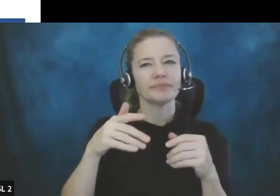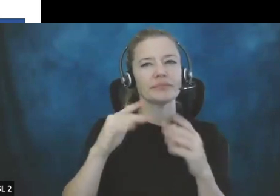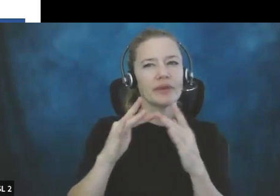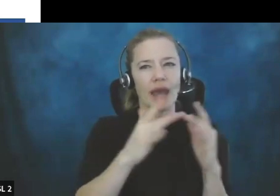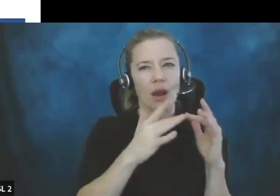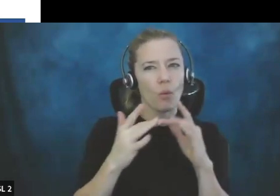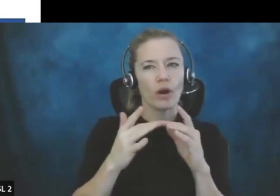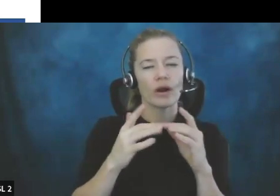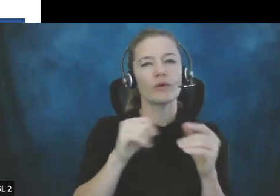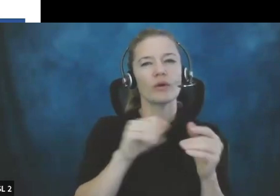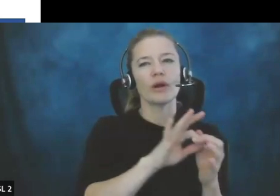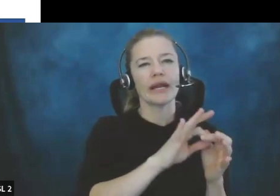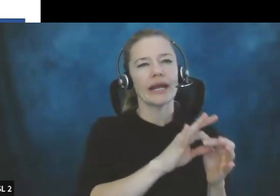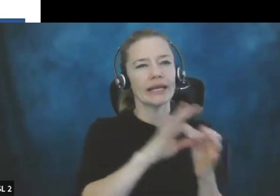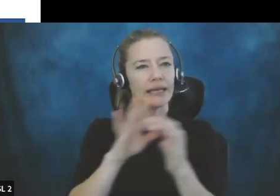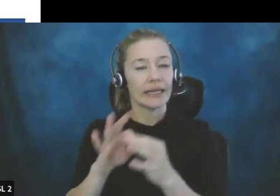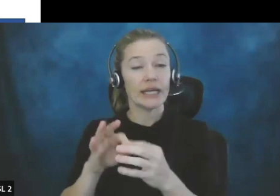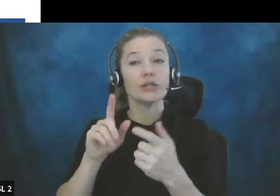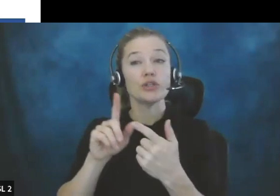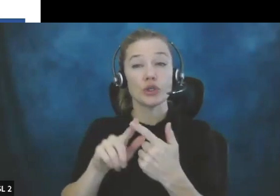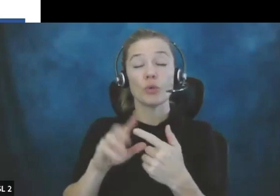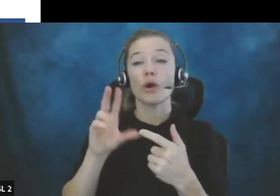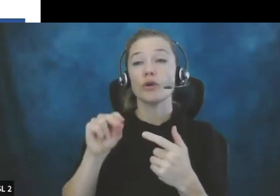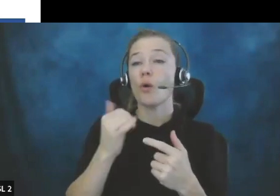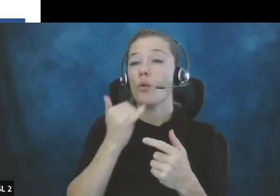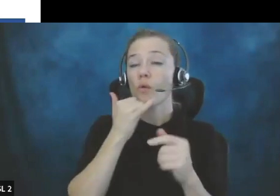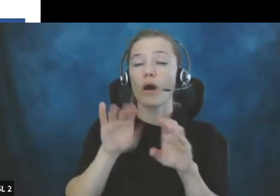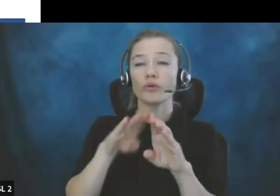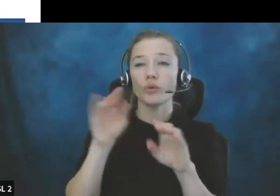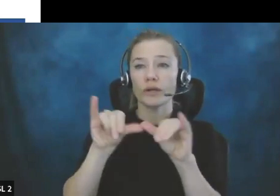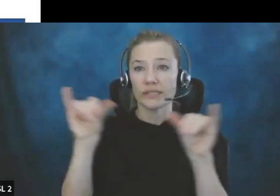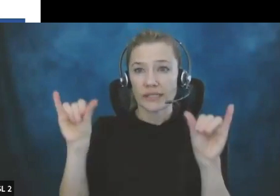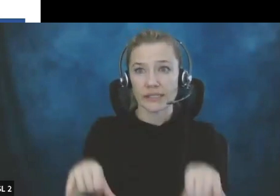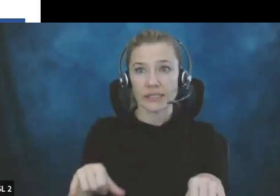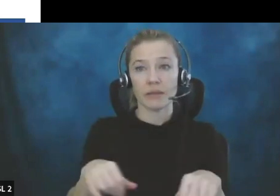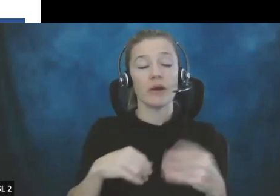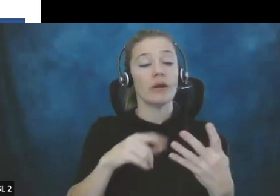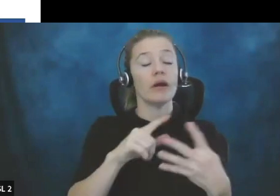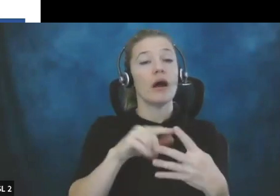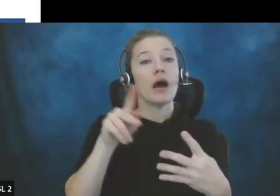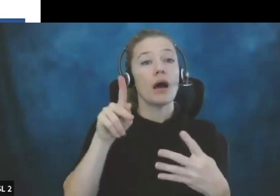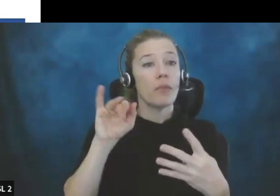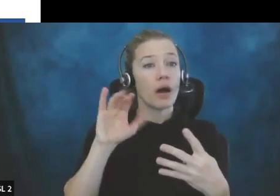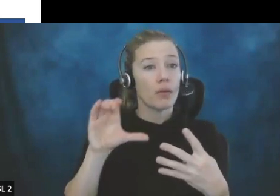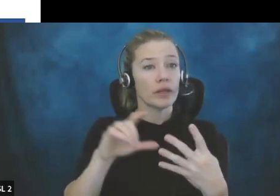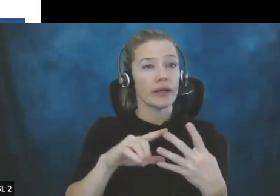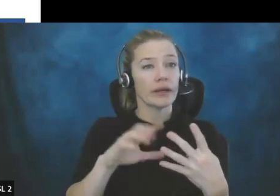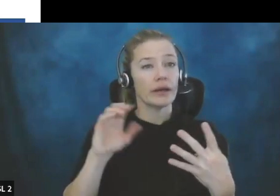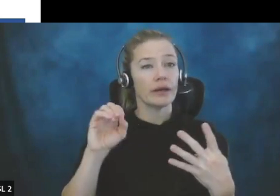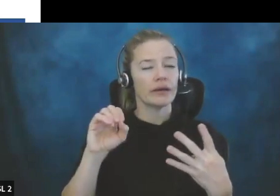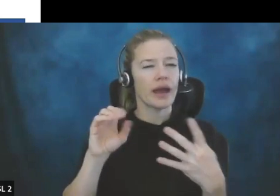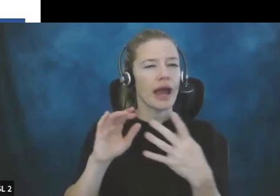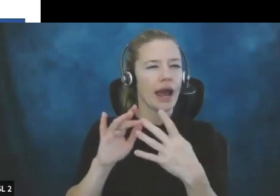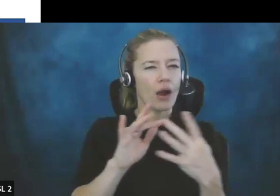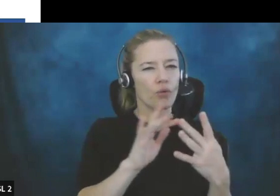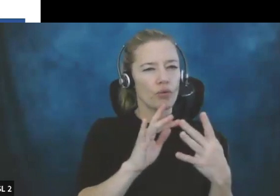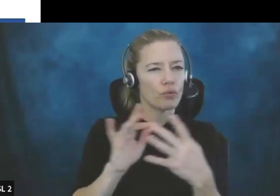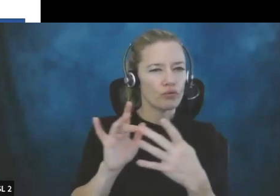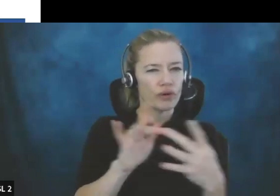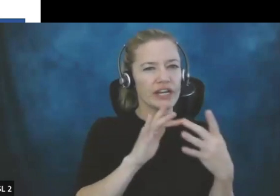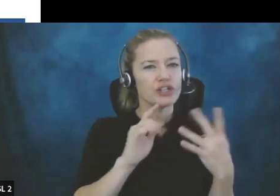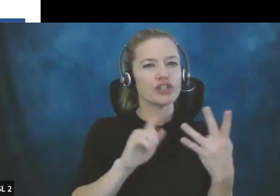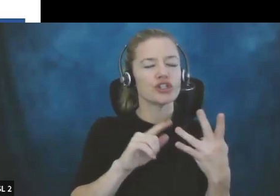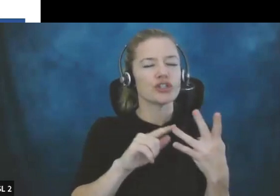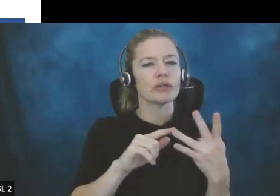benefits into a coordinated no wrong door system. And the 4 key elements are really public outreach and coordination with